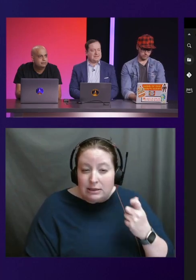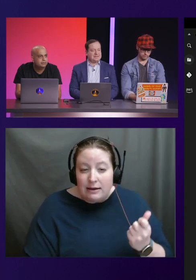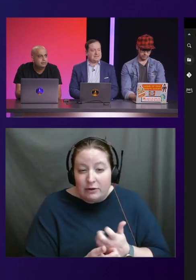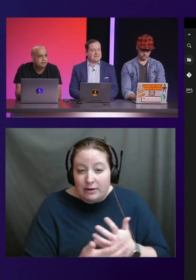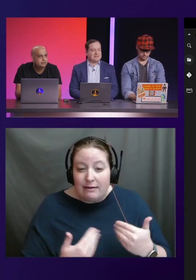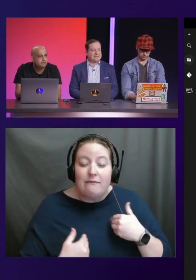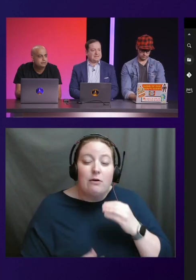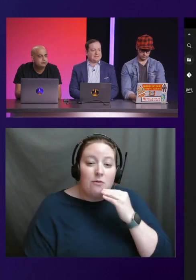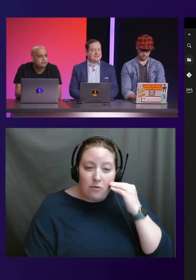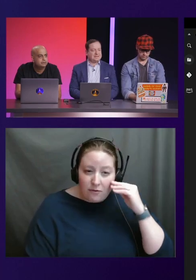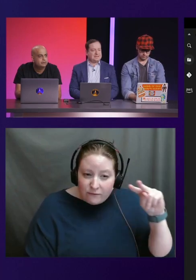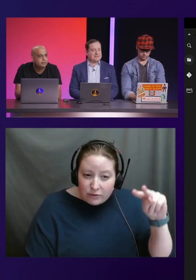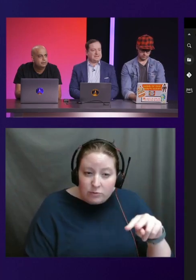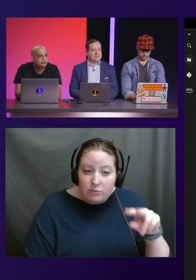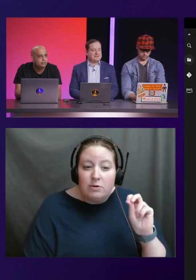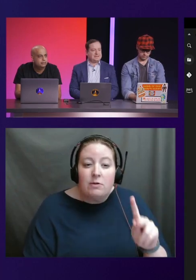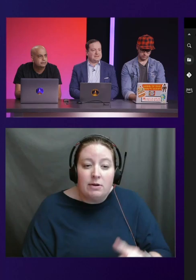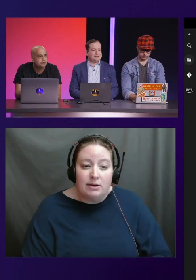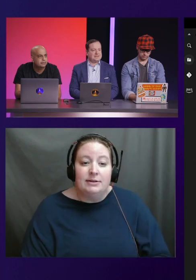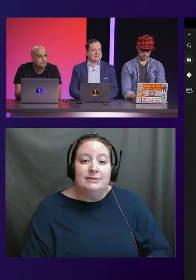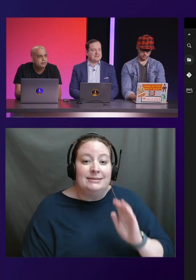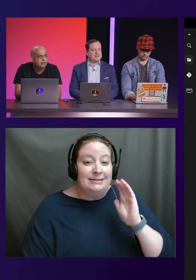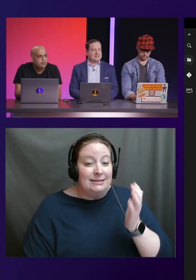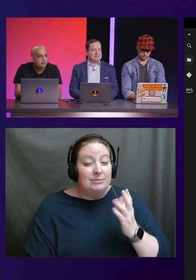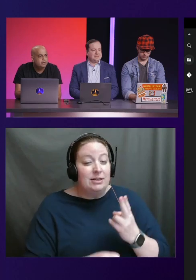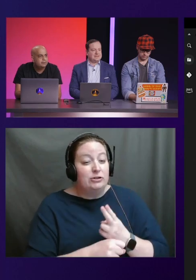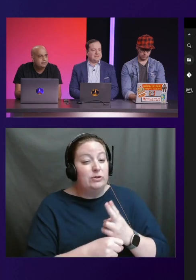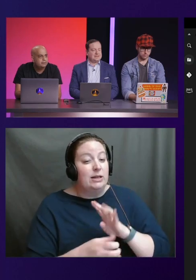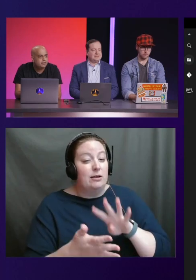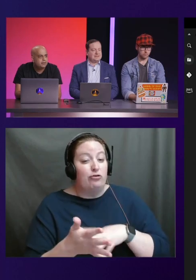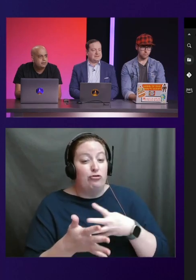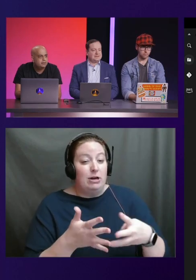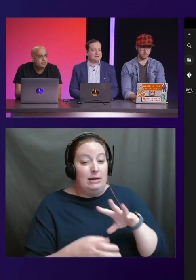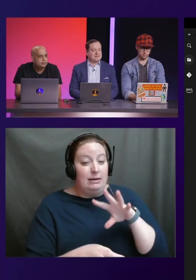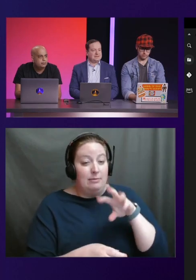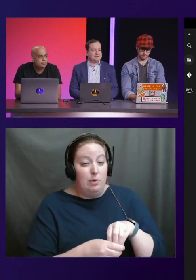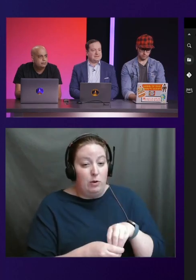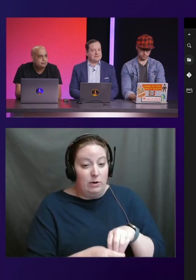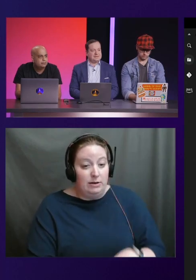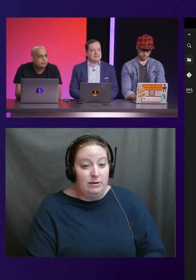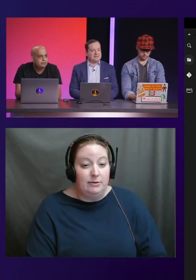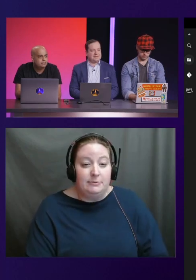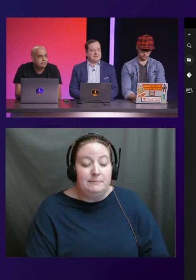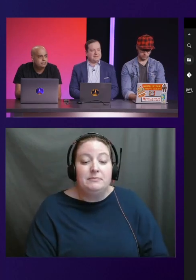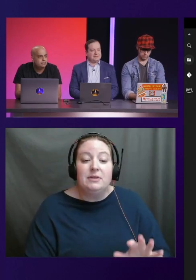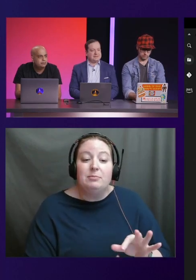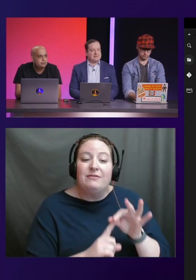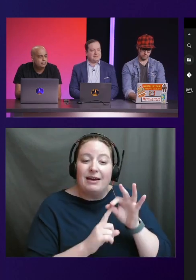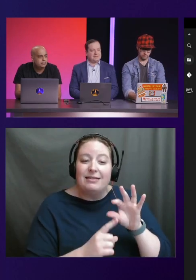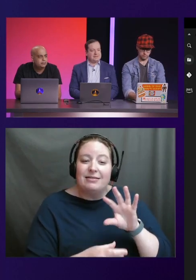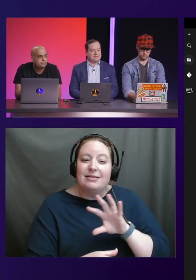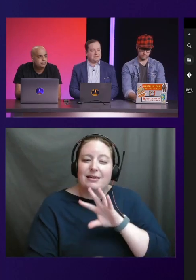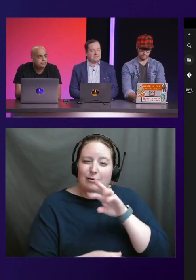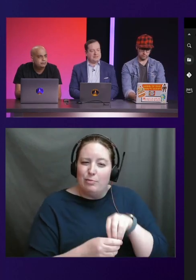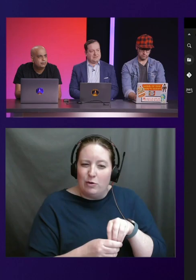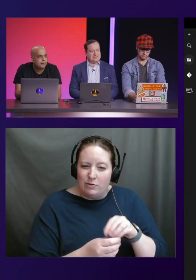there we go. And then it looks like it's using the grid component. So let me find the components folder, go to the